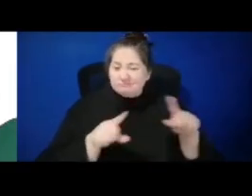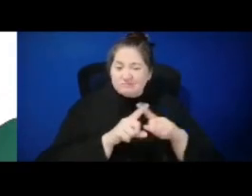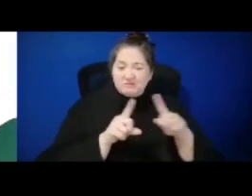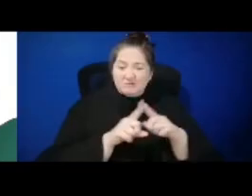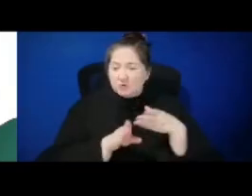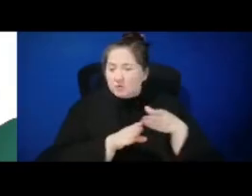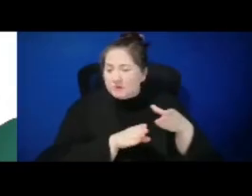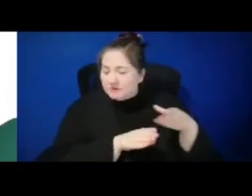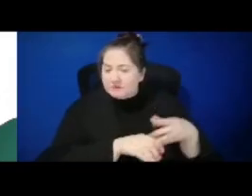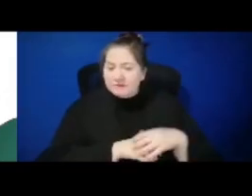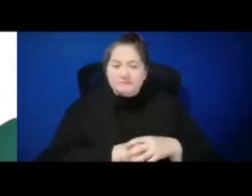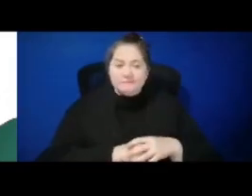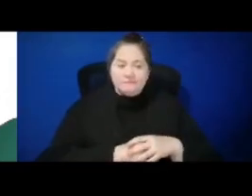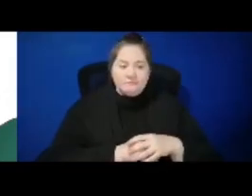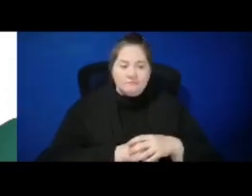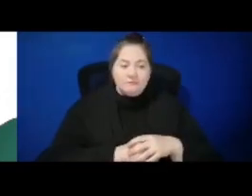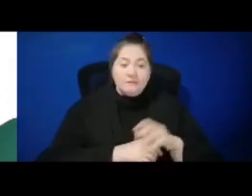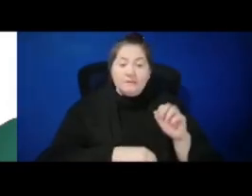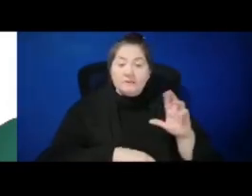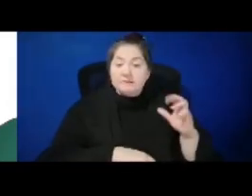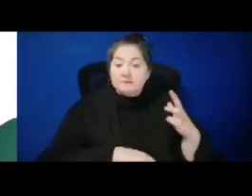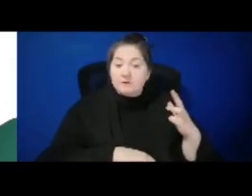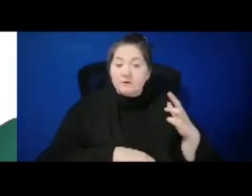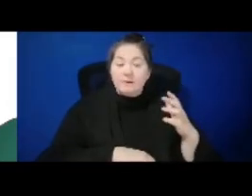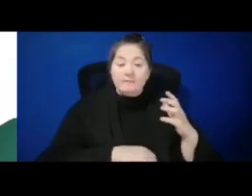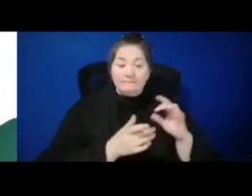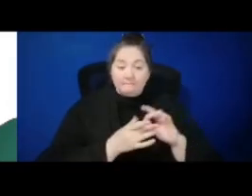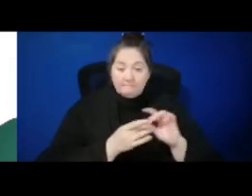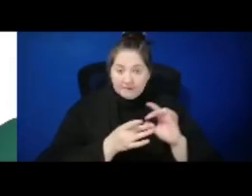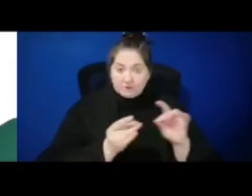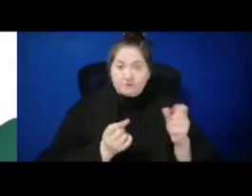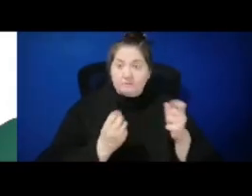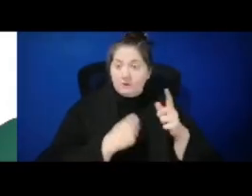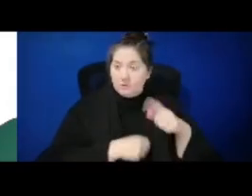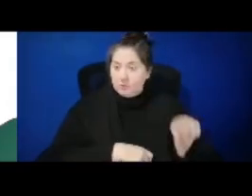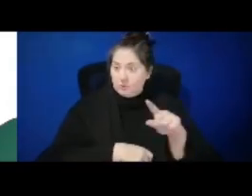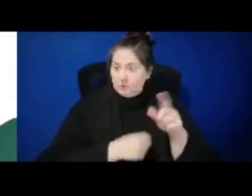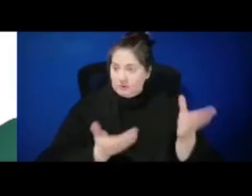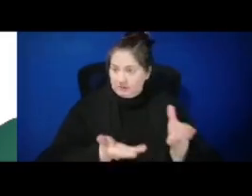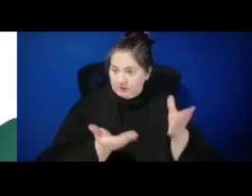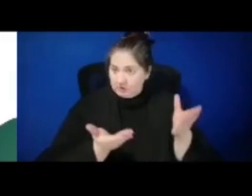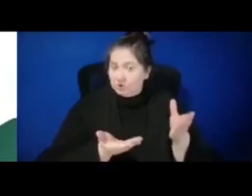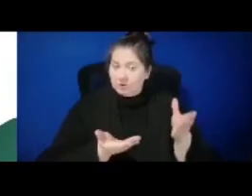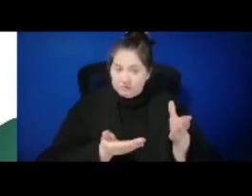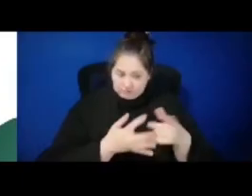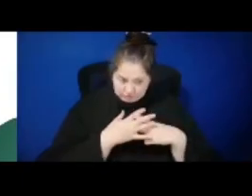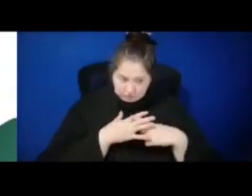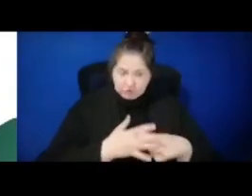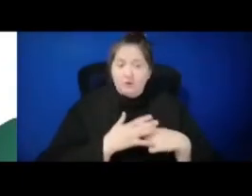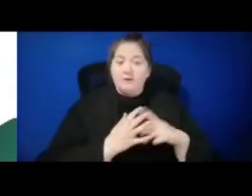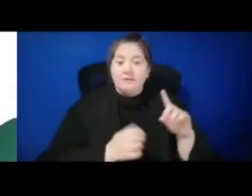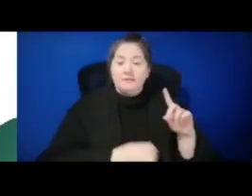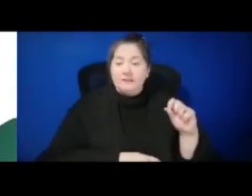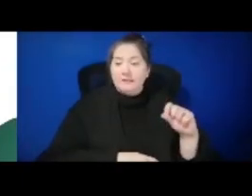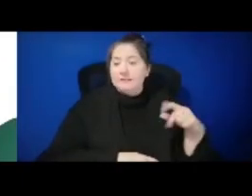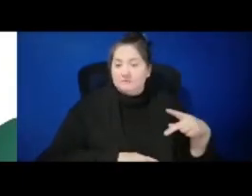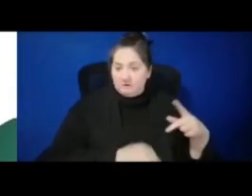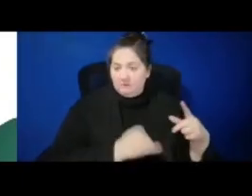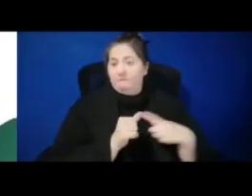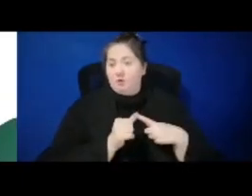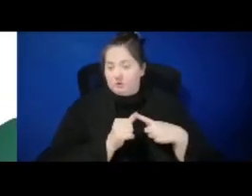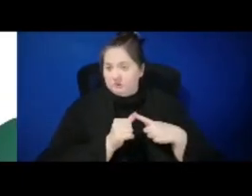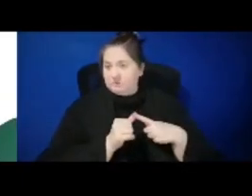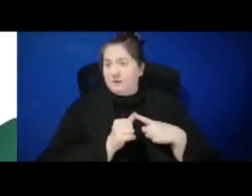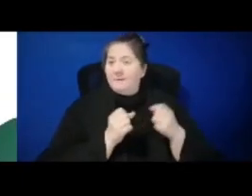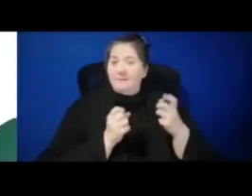careers. And as Sarah mentioned, many of the folks on today's webinar got their starts as DSPs, and many people